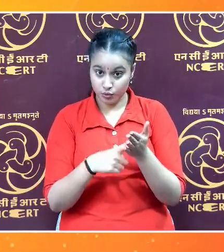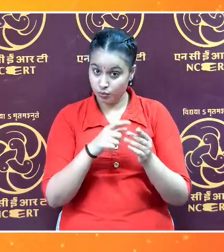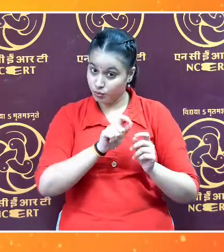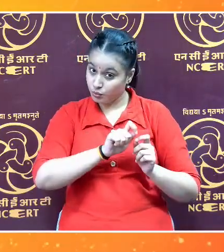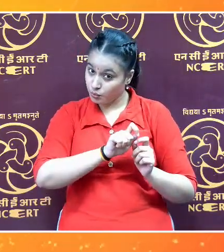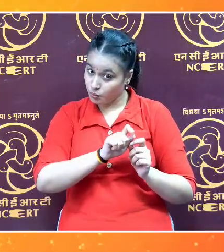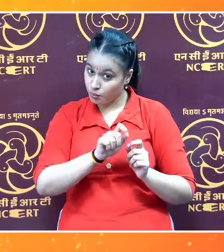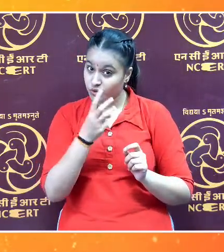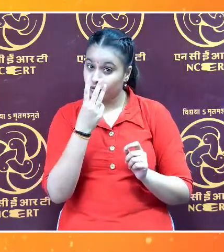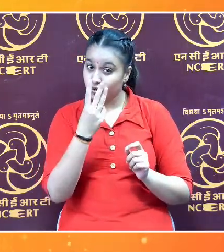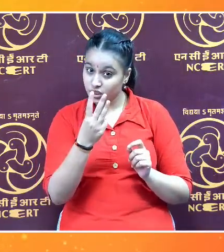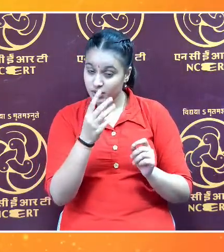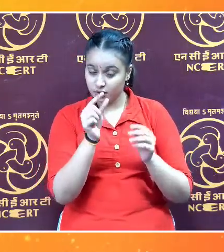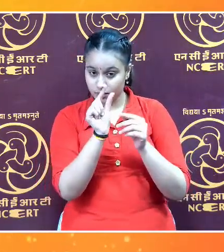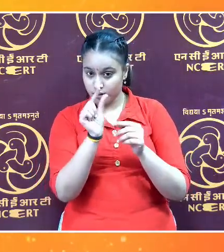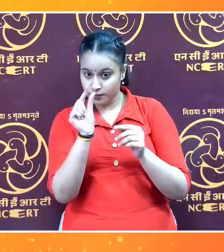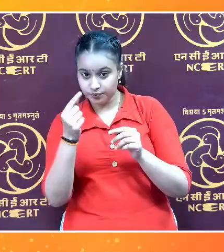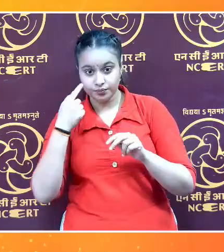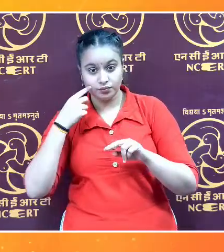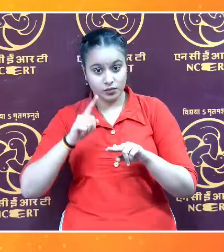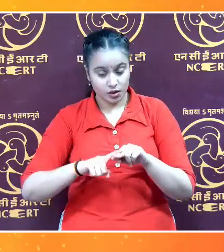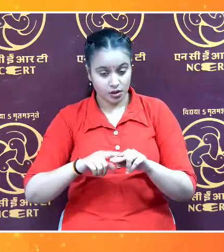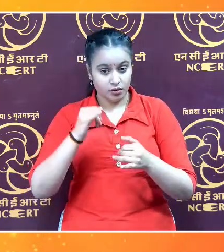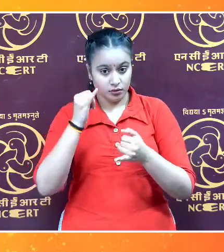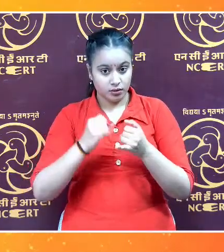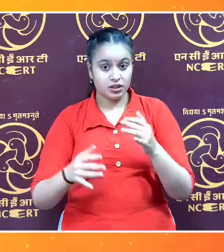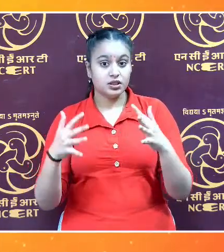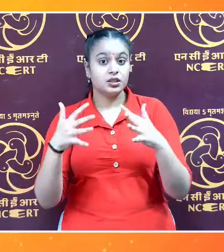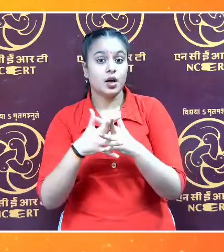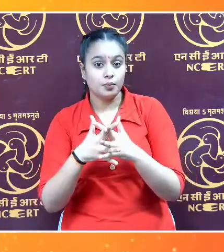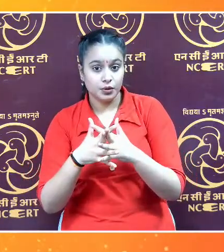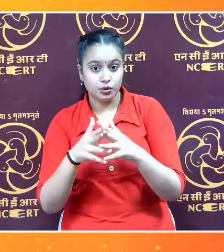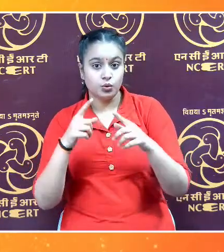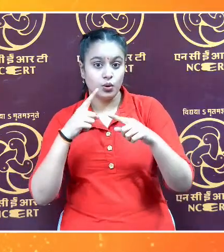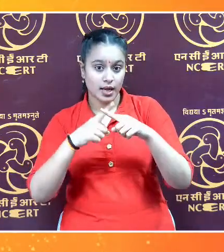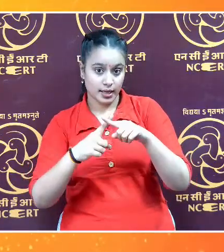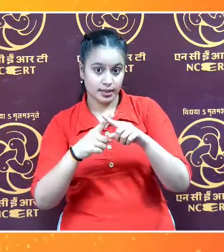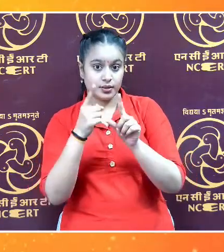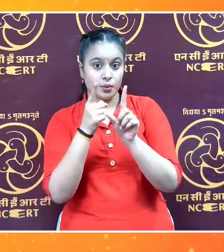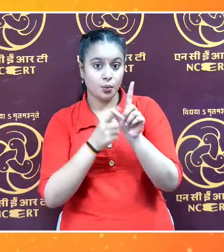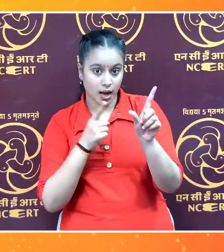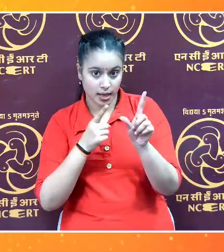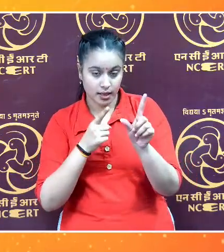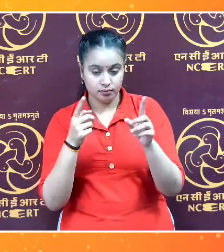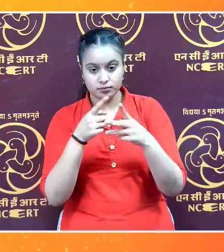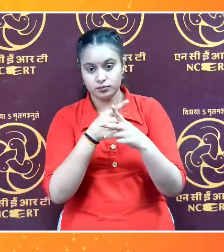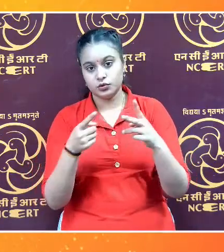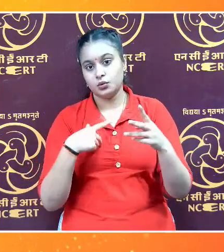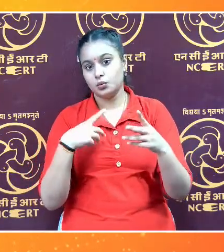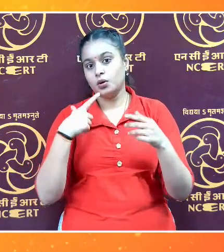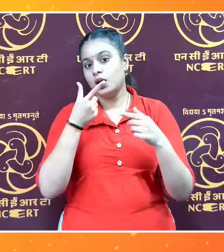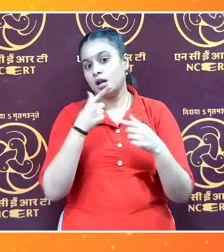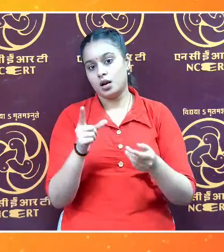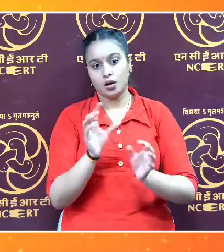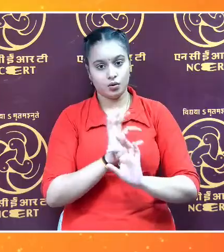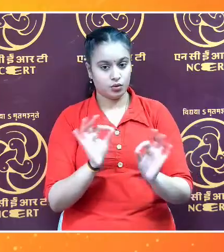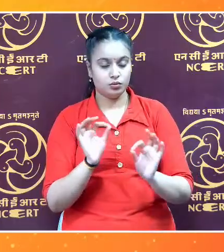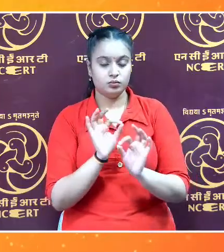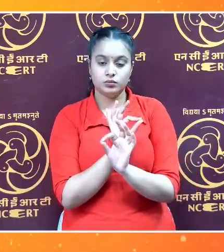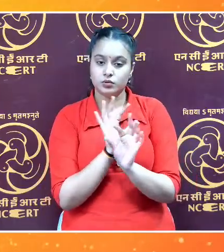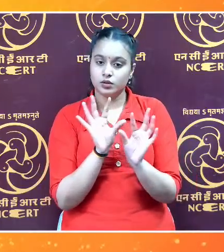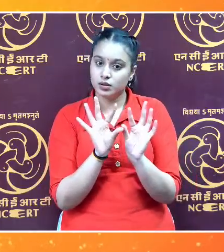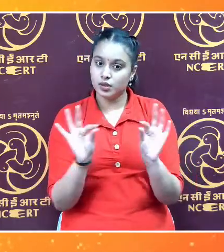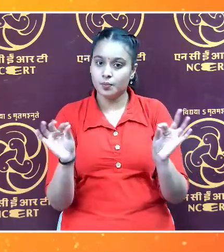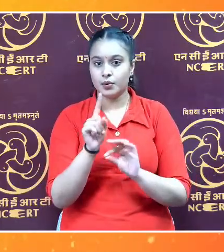with 3 letters. Okay. If the word is ending with W, X or Y, this rule doesn't apply. Then it will be simple 1